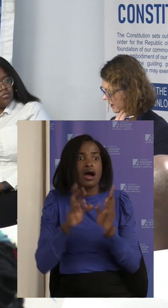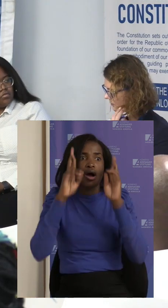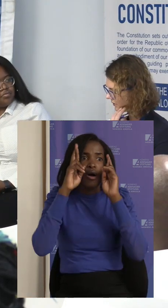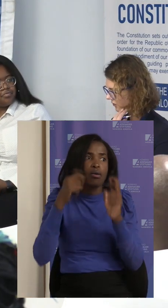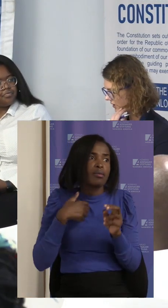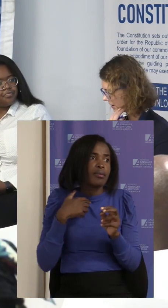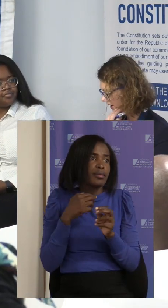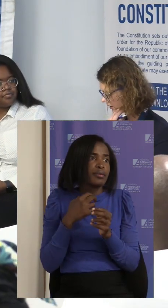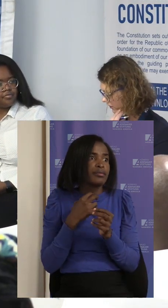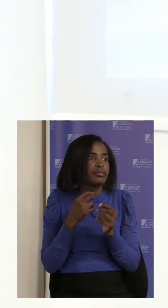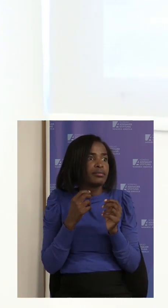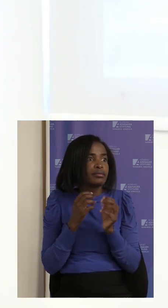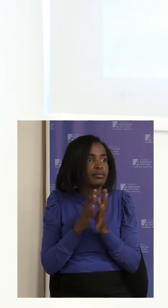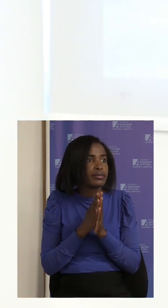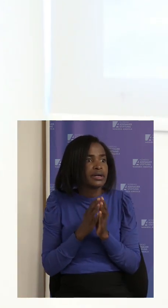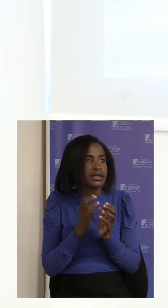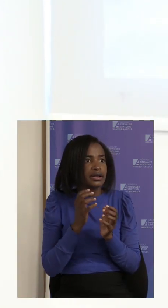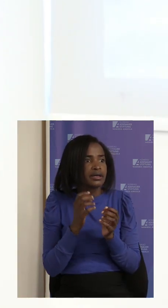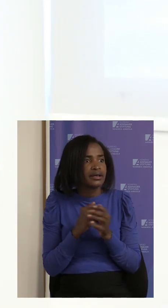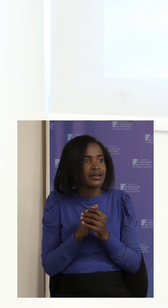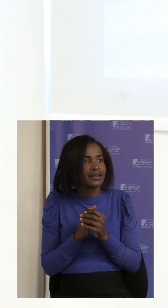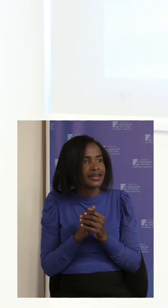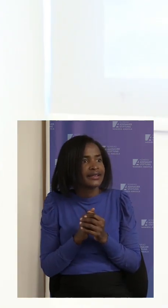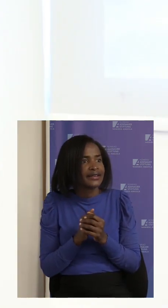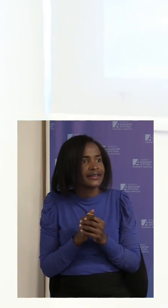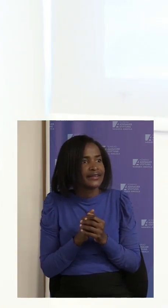I'm just struggling a little bit with this